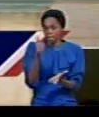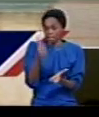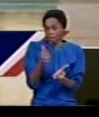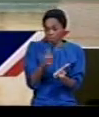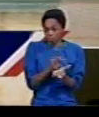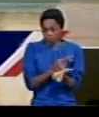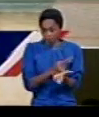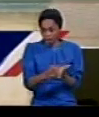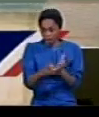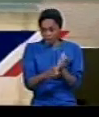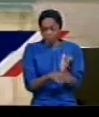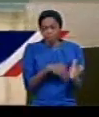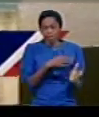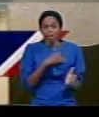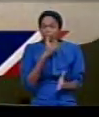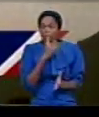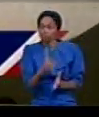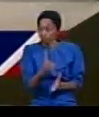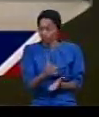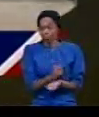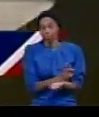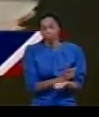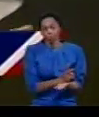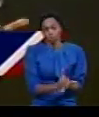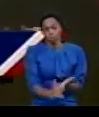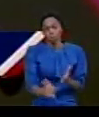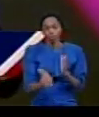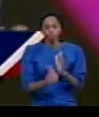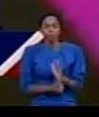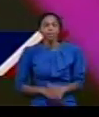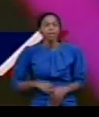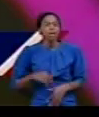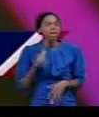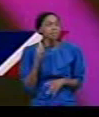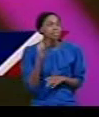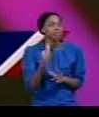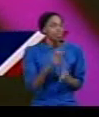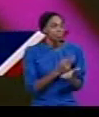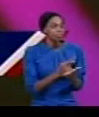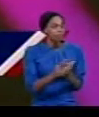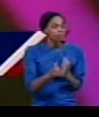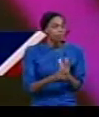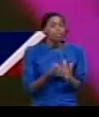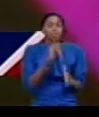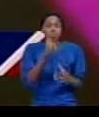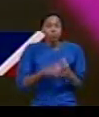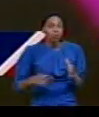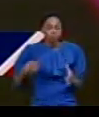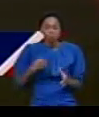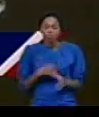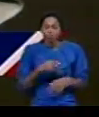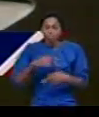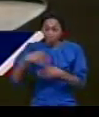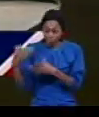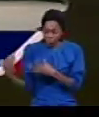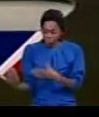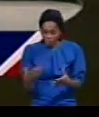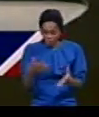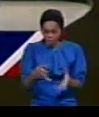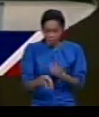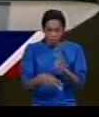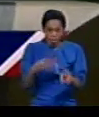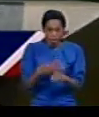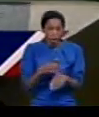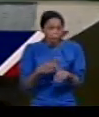godliness. Self-righteousness, that's what you produce here on earth. And godliness, that's what you get